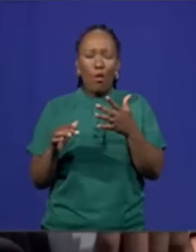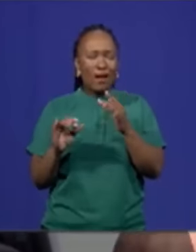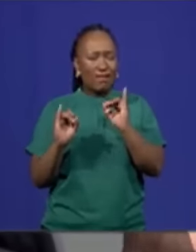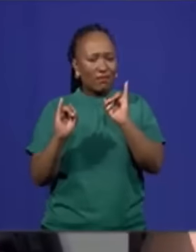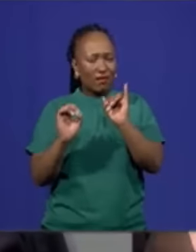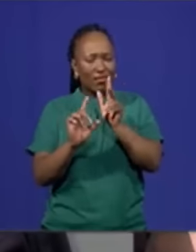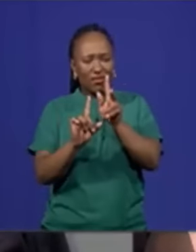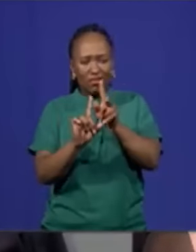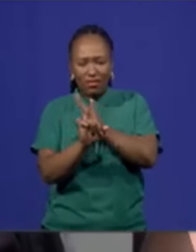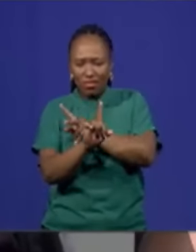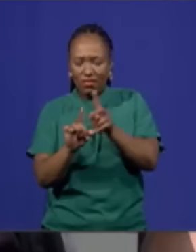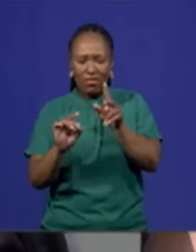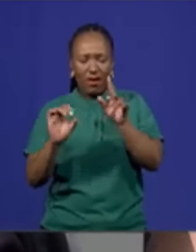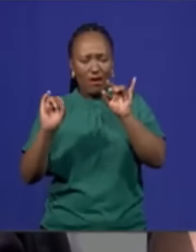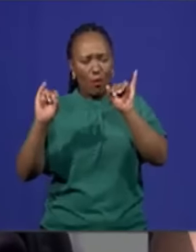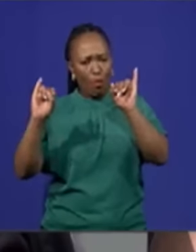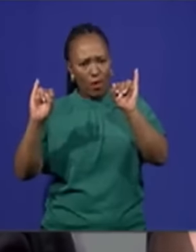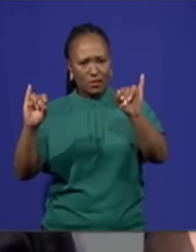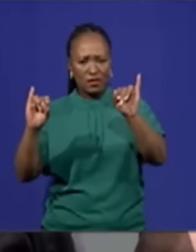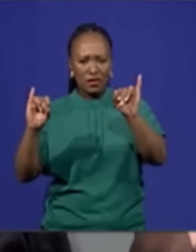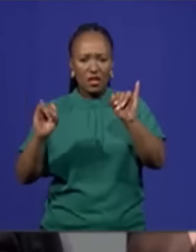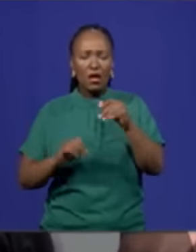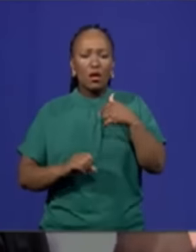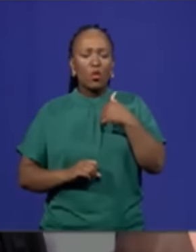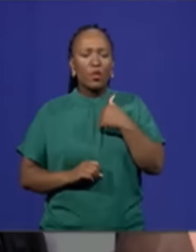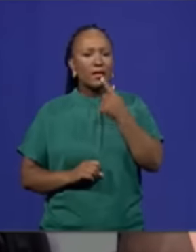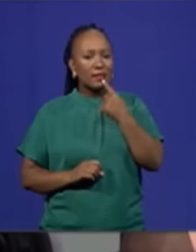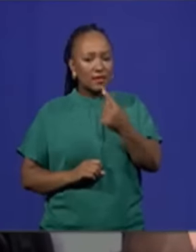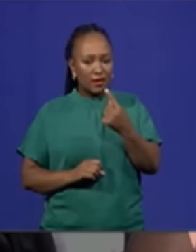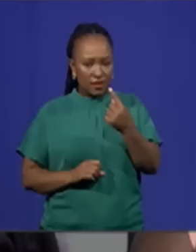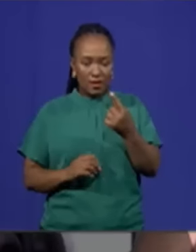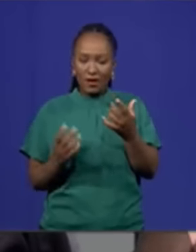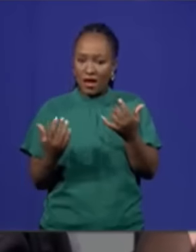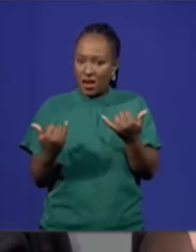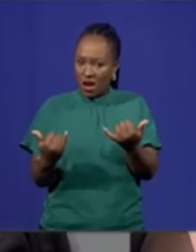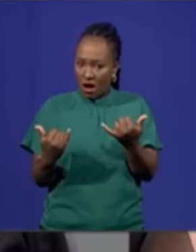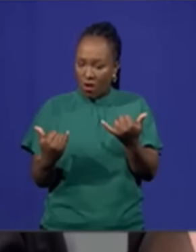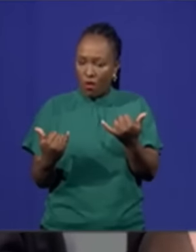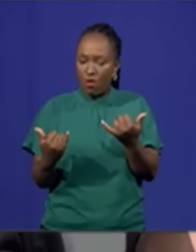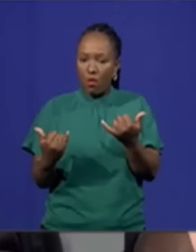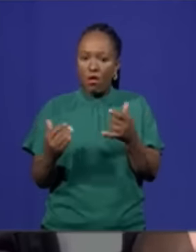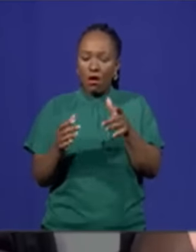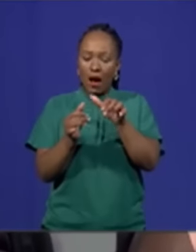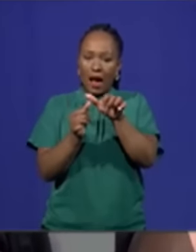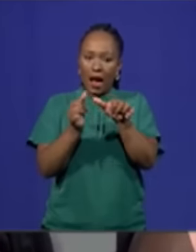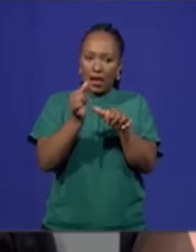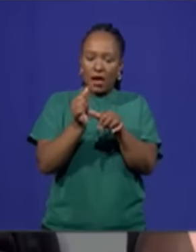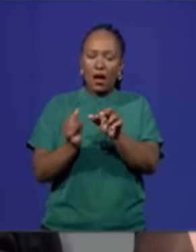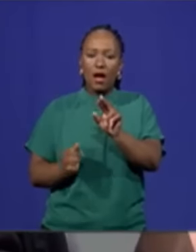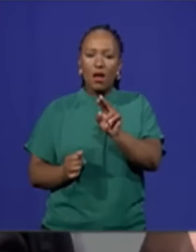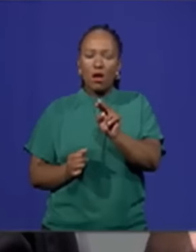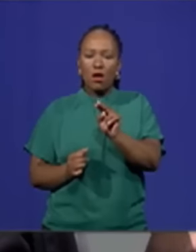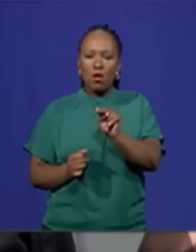Victimization is beyond control. So we said, okay, now that they are under us as NOPSA, we're going